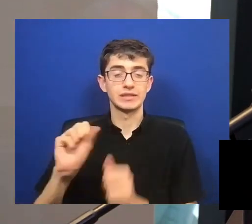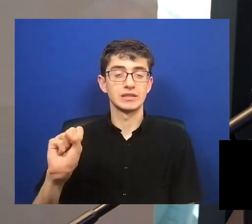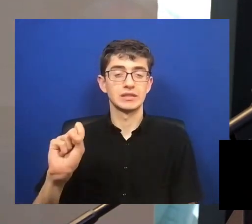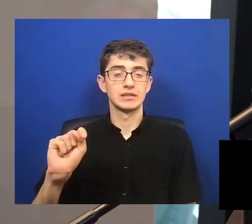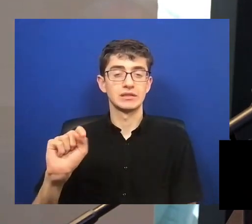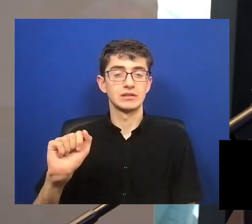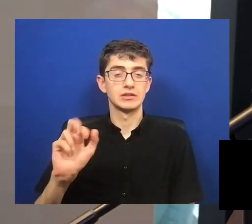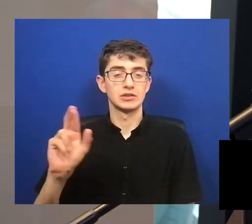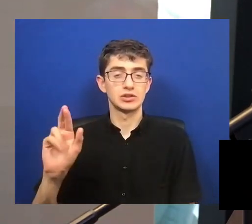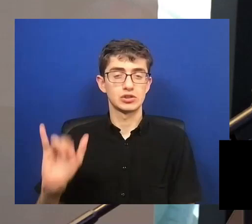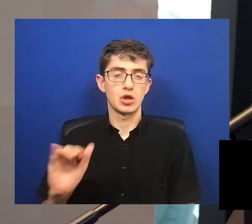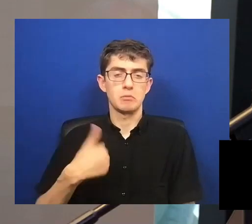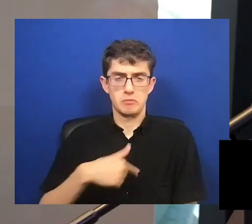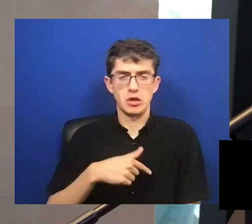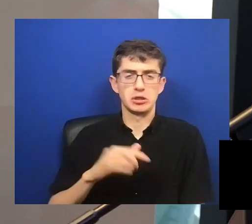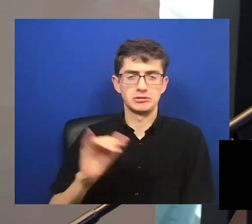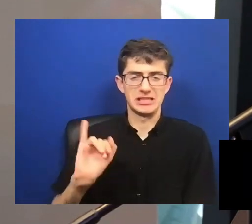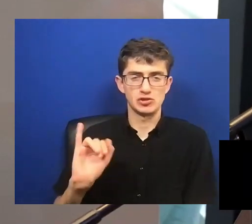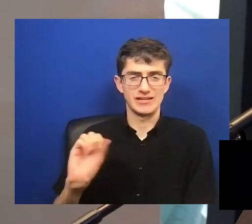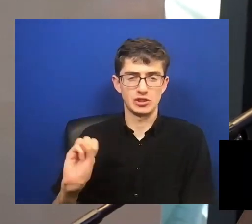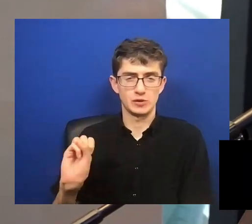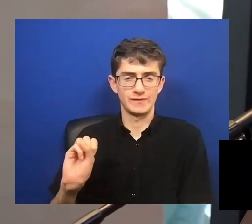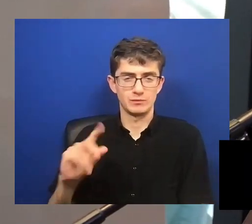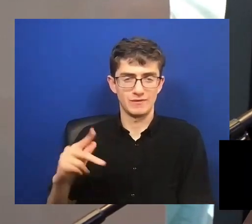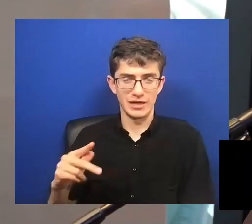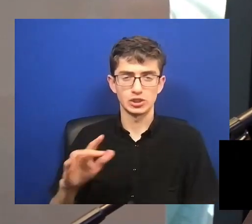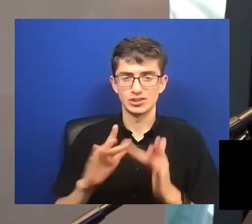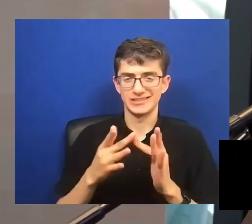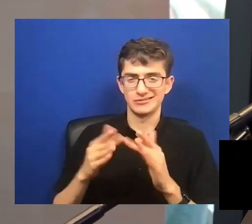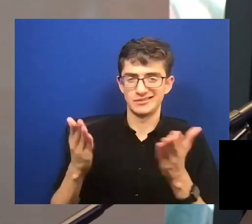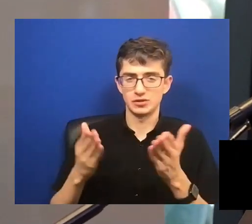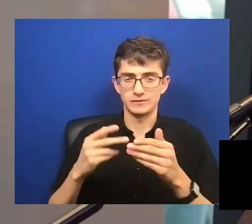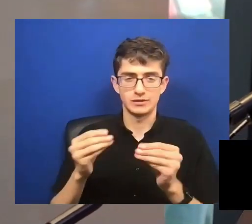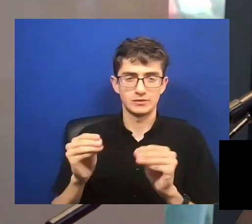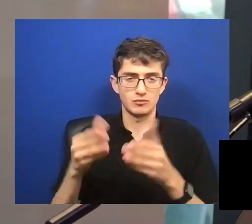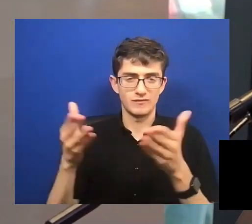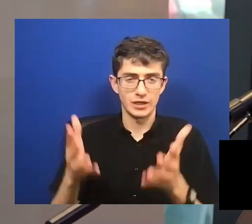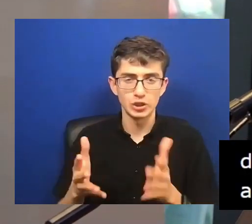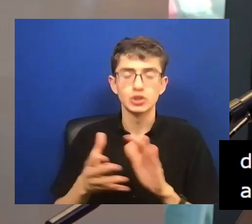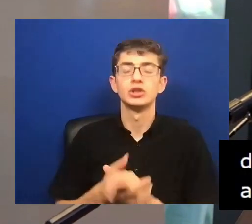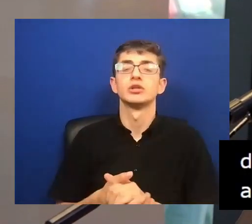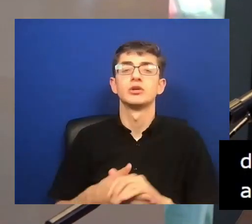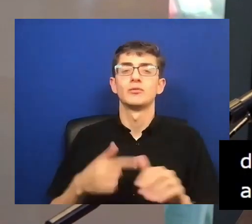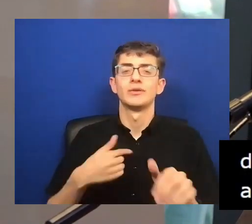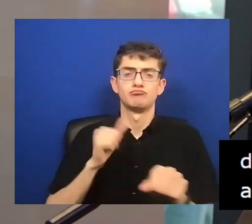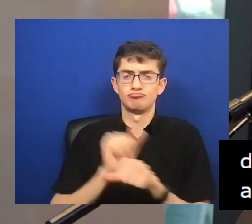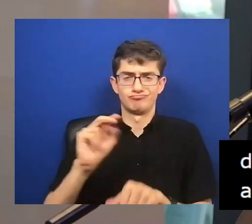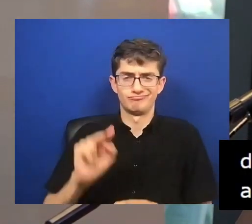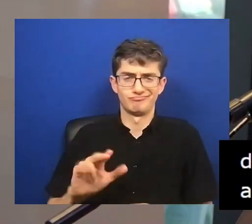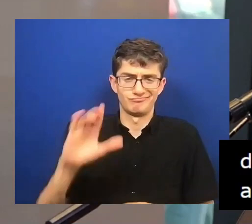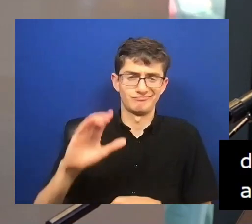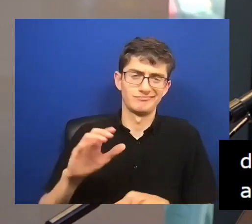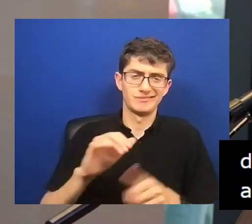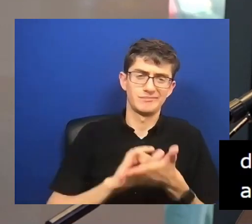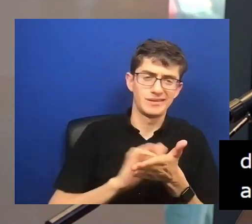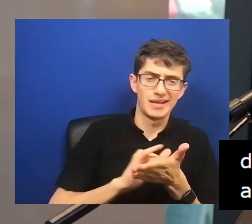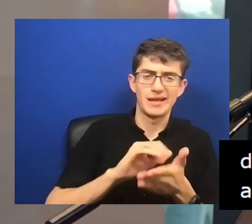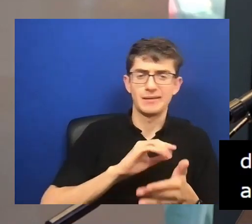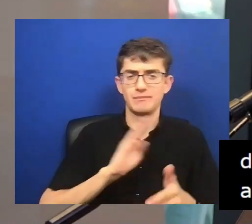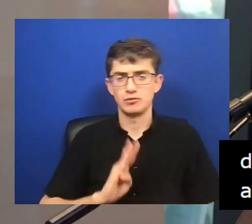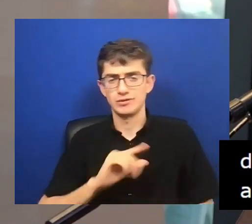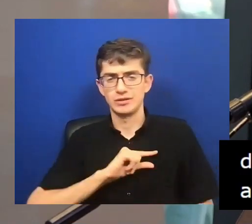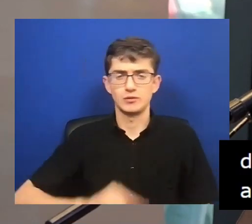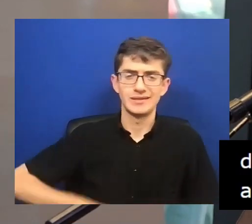internet service provider who operates across New York City, Manhattan, Brooklyn, Queens, and the Bronx. We're also available